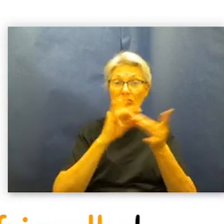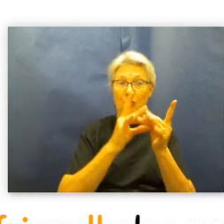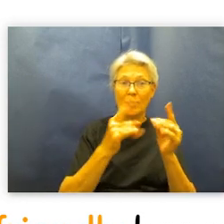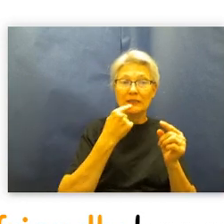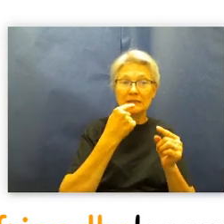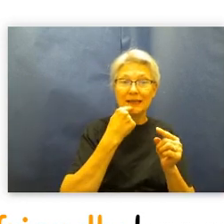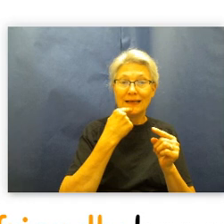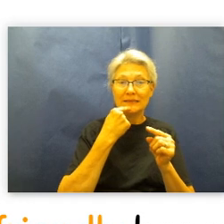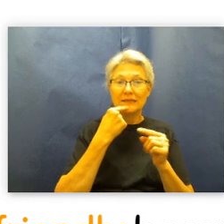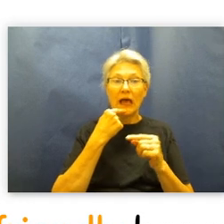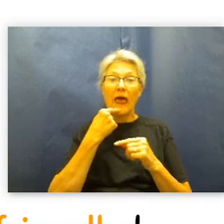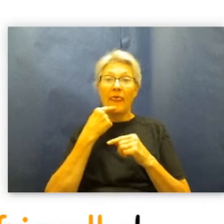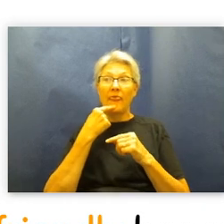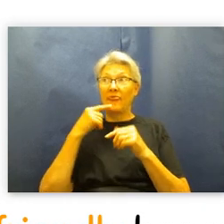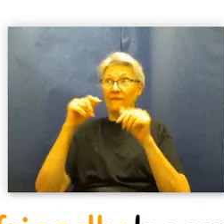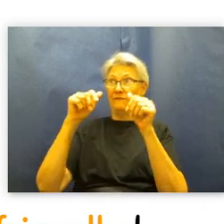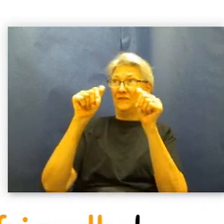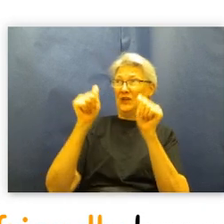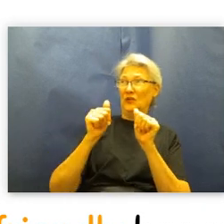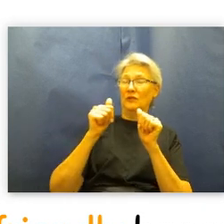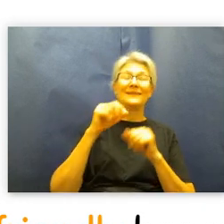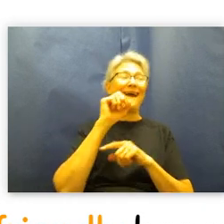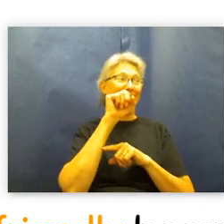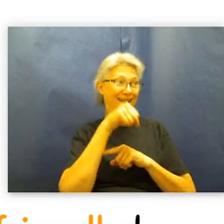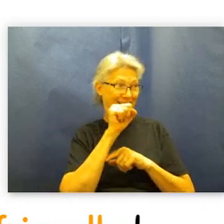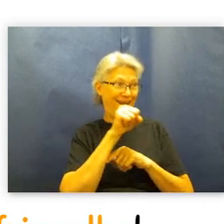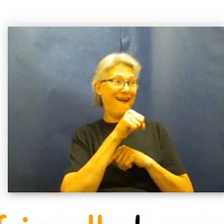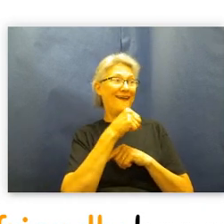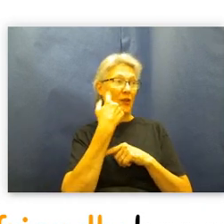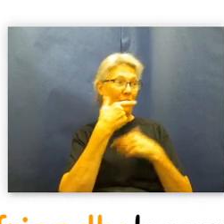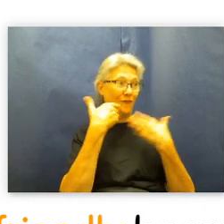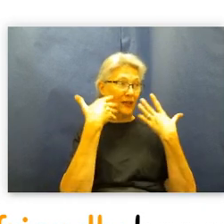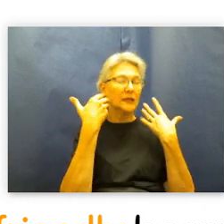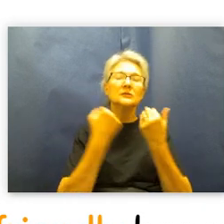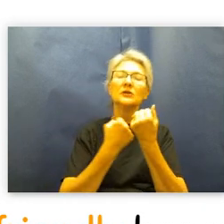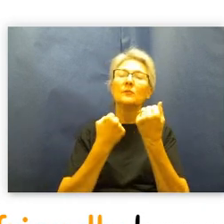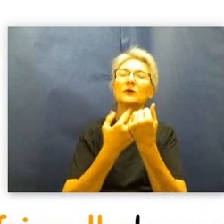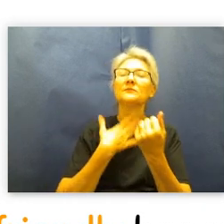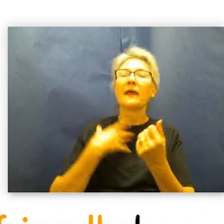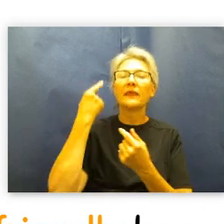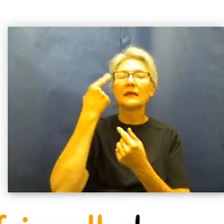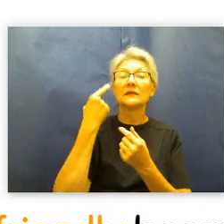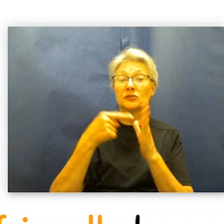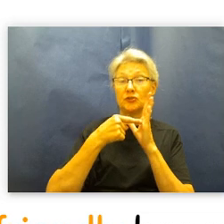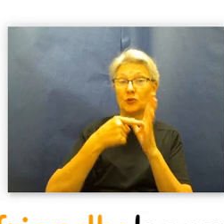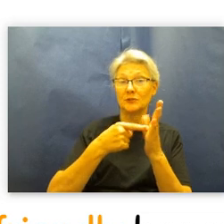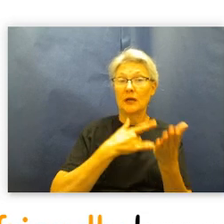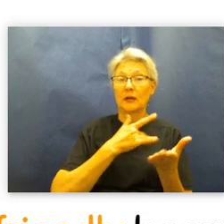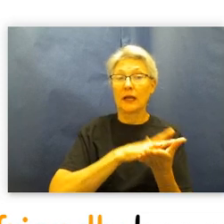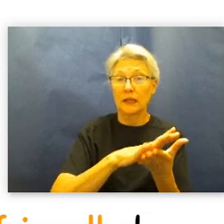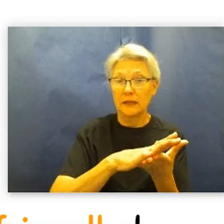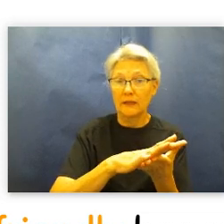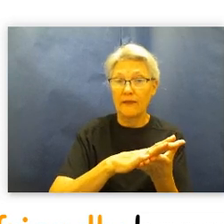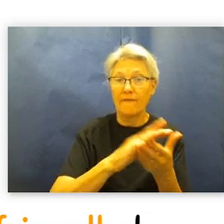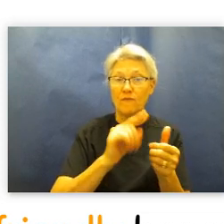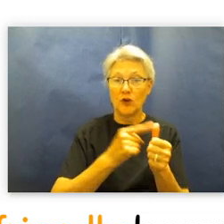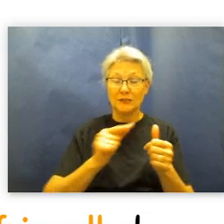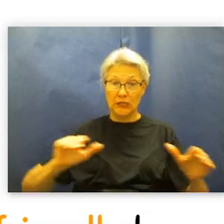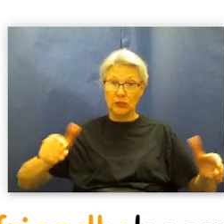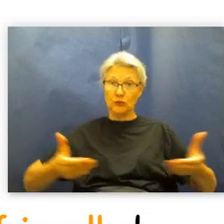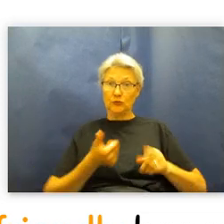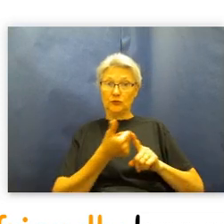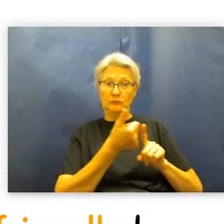nodded its head to her in a friendly way. This supports my thinking because it shows me how kindly the Scarecrow first introduced himself